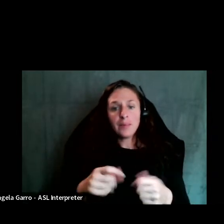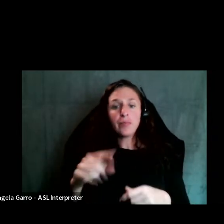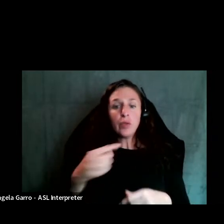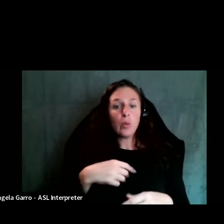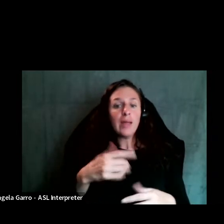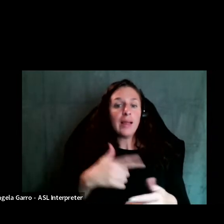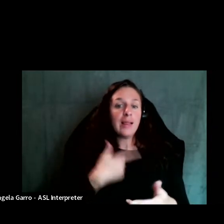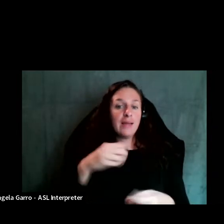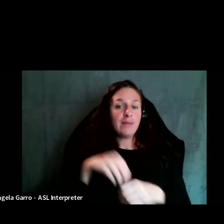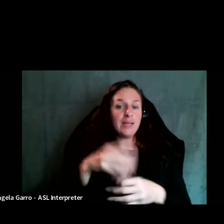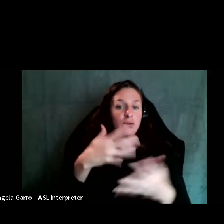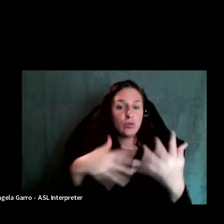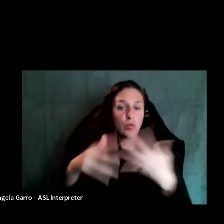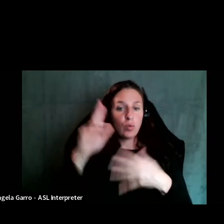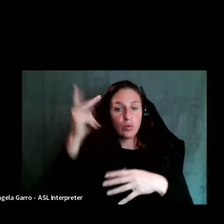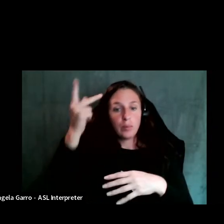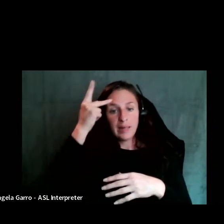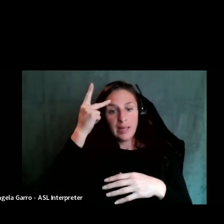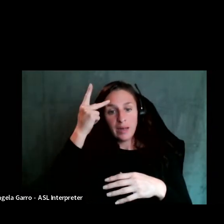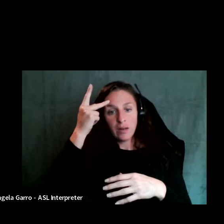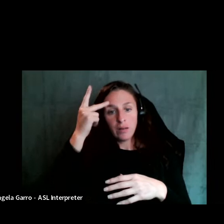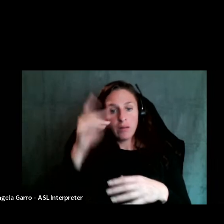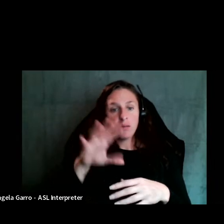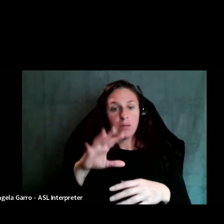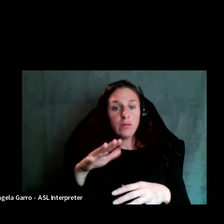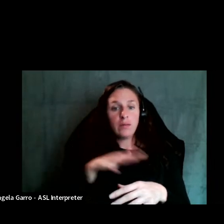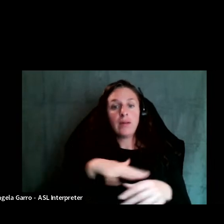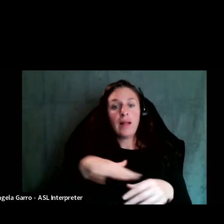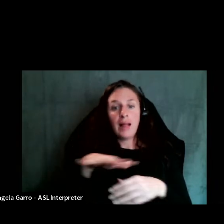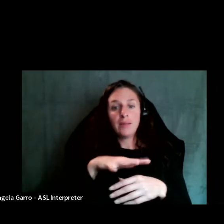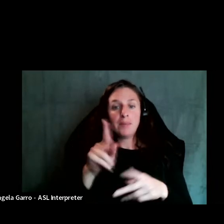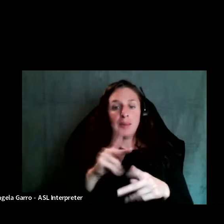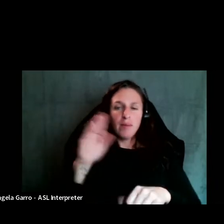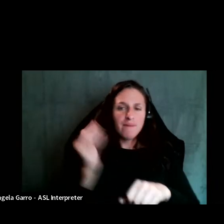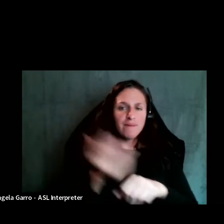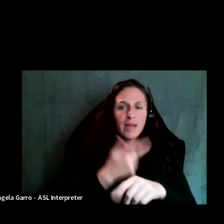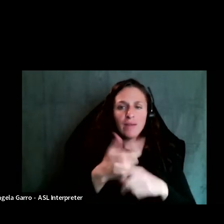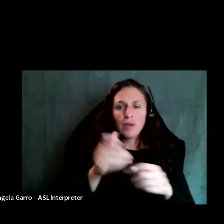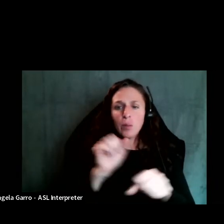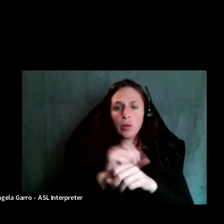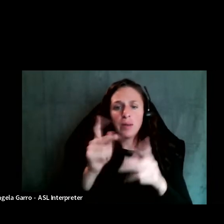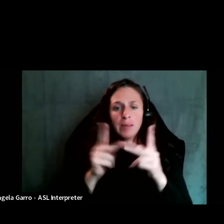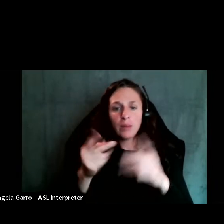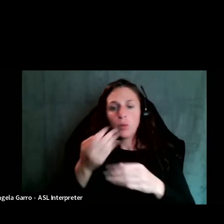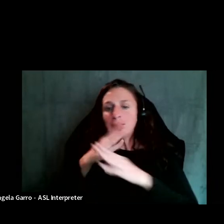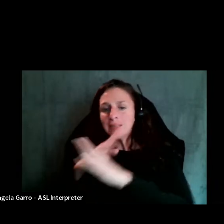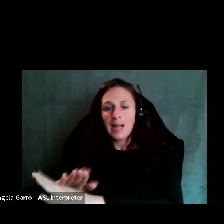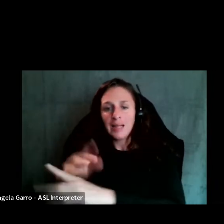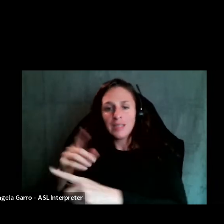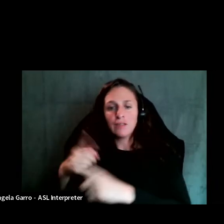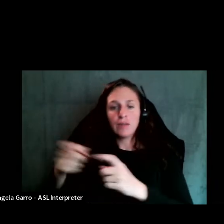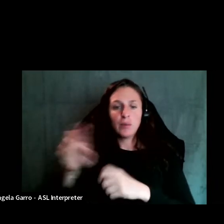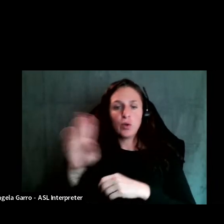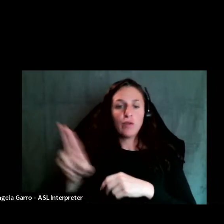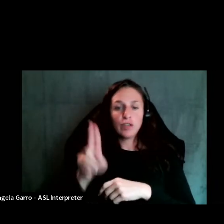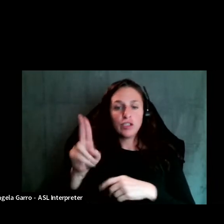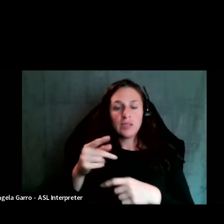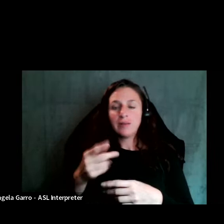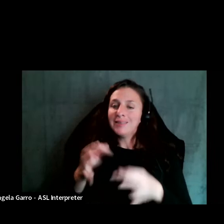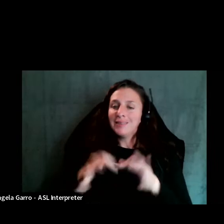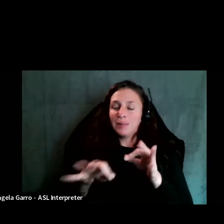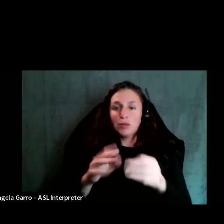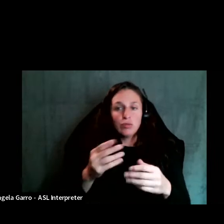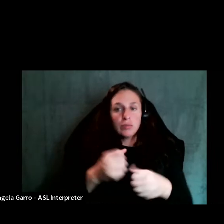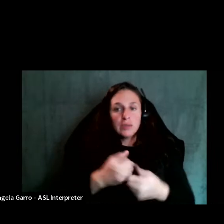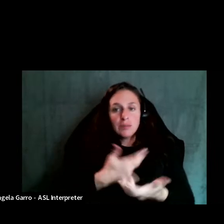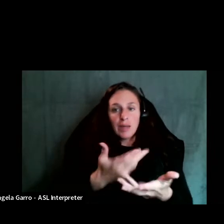climate where people are being fired from their workplaces or silenced and removed from universities for simply expressing their support for Palestinians